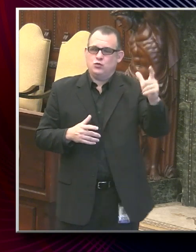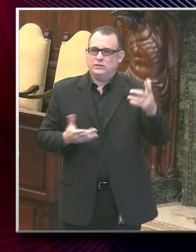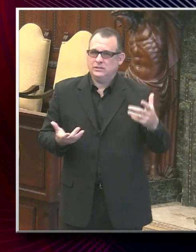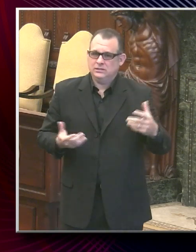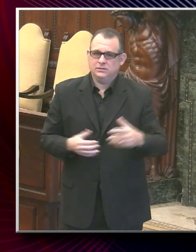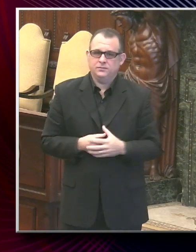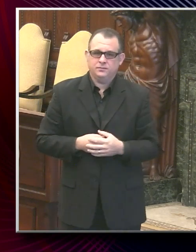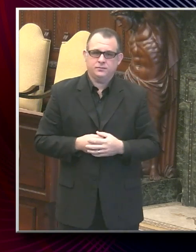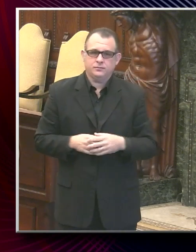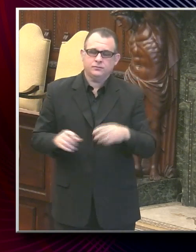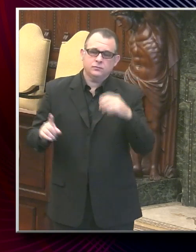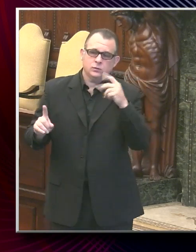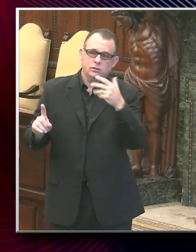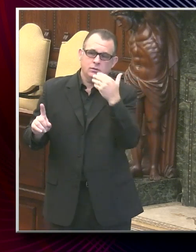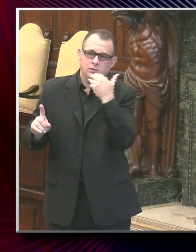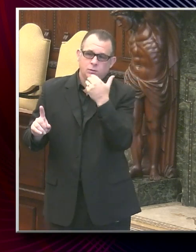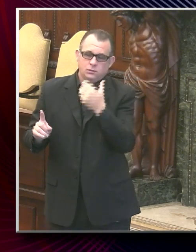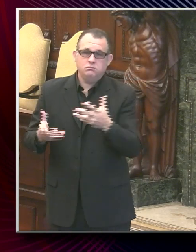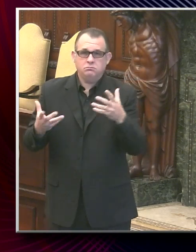Those are my questions.